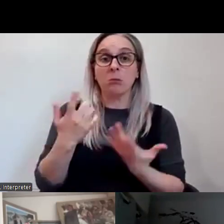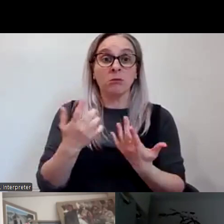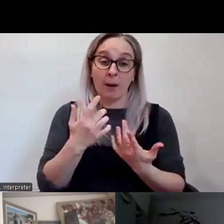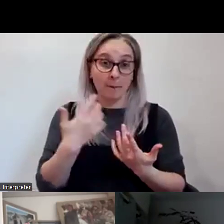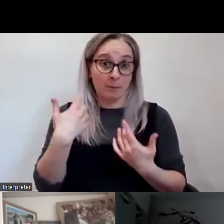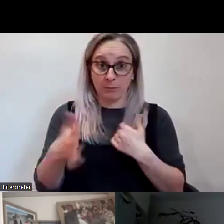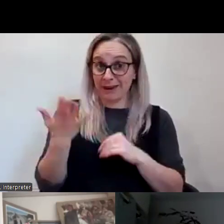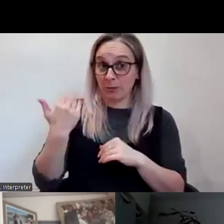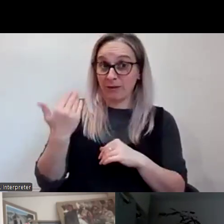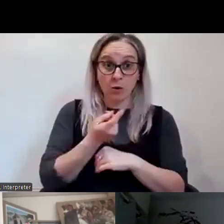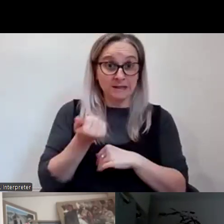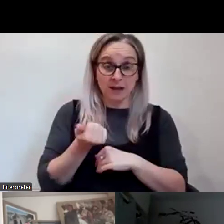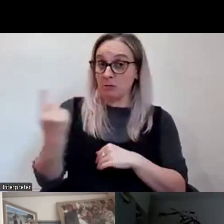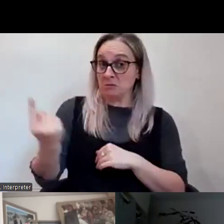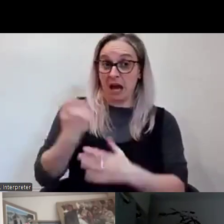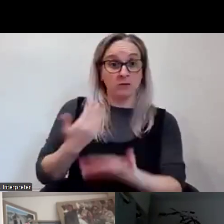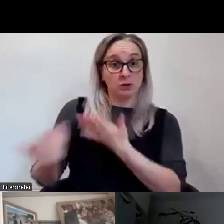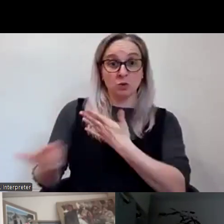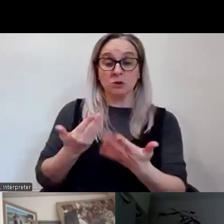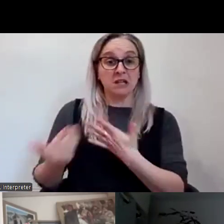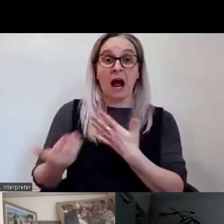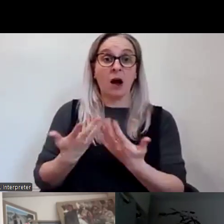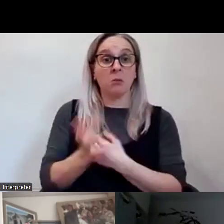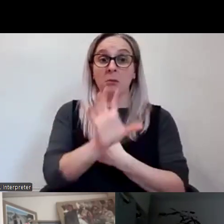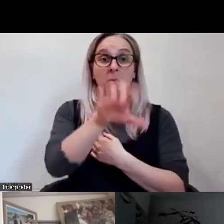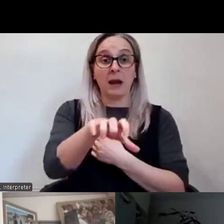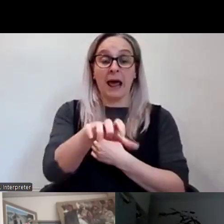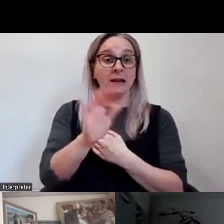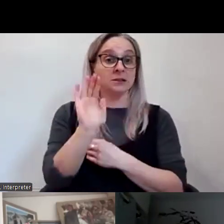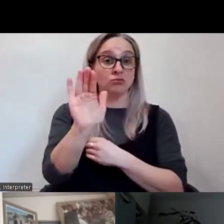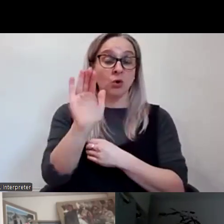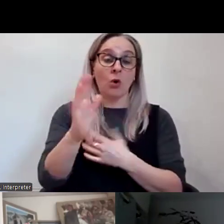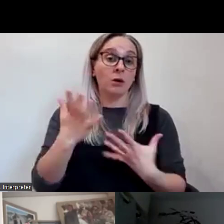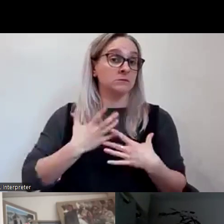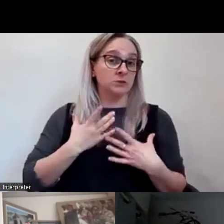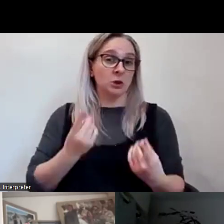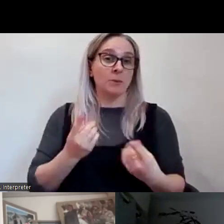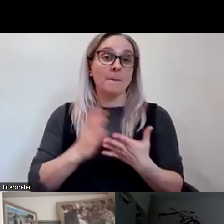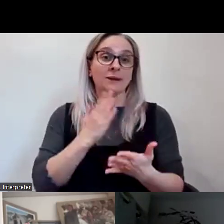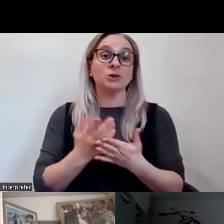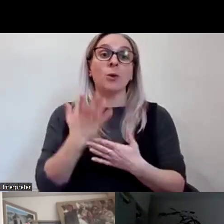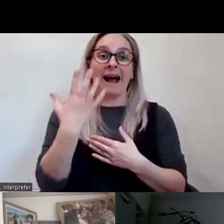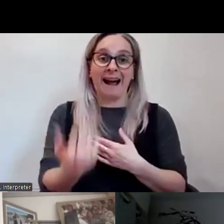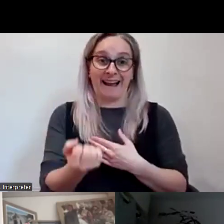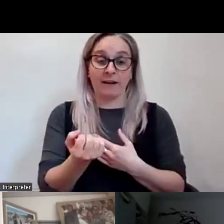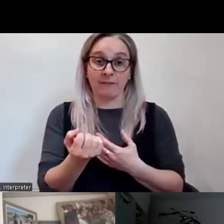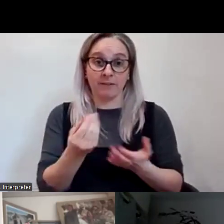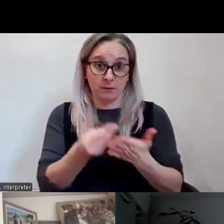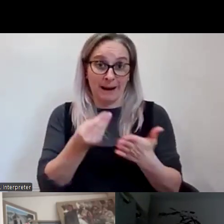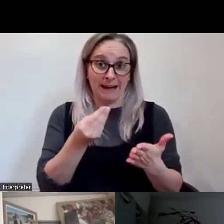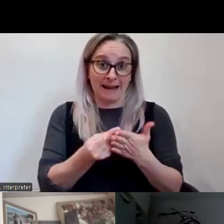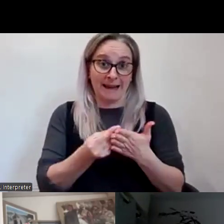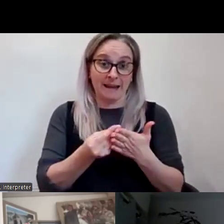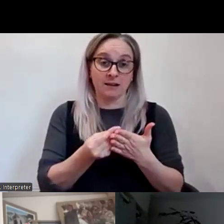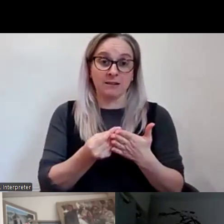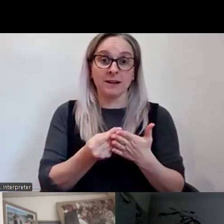who've self-initiated schemes abroad, but just caution that you have that £4,000, so you need to kind of make sure you can make that